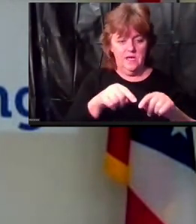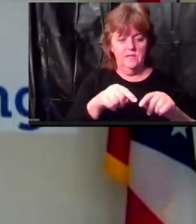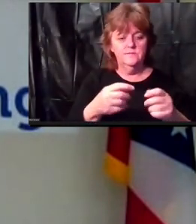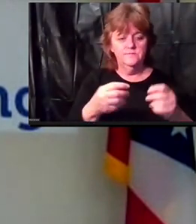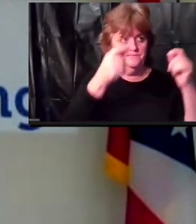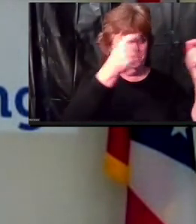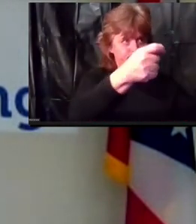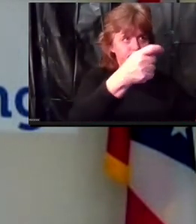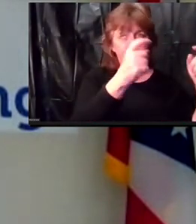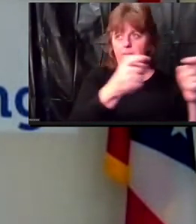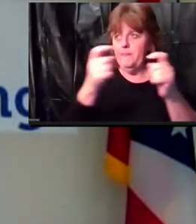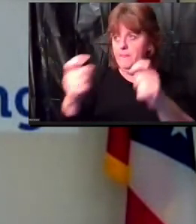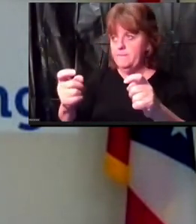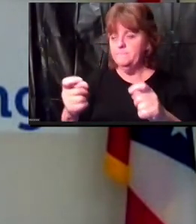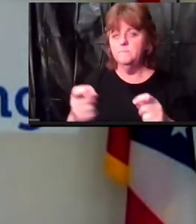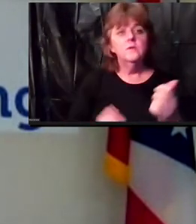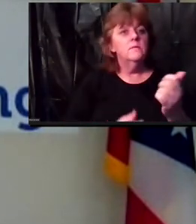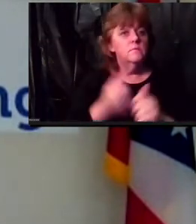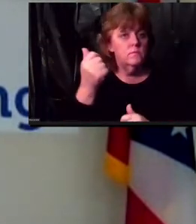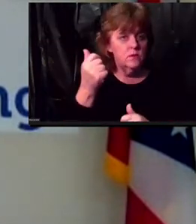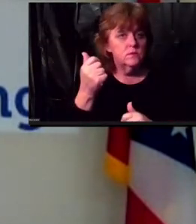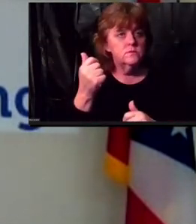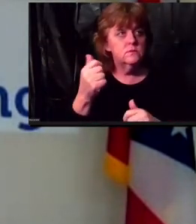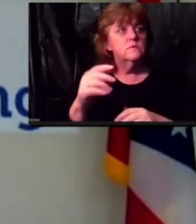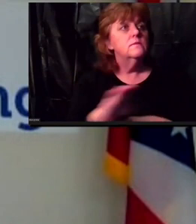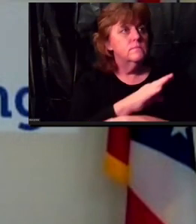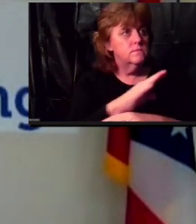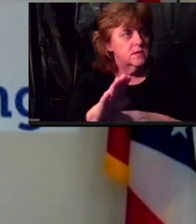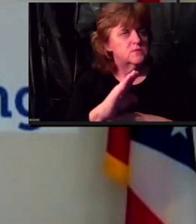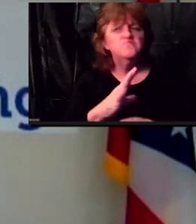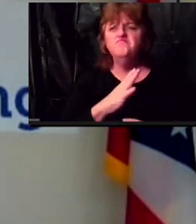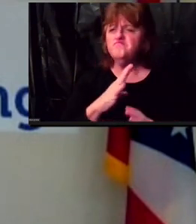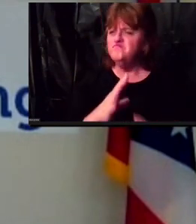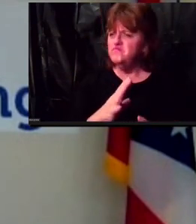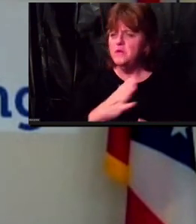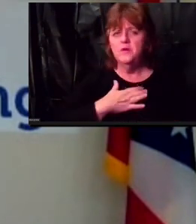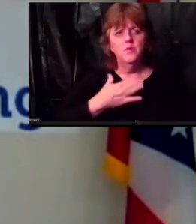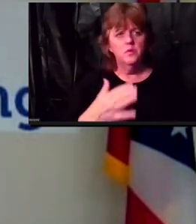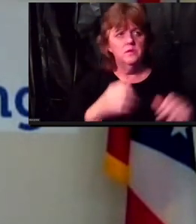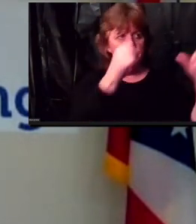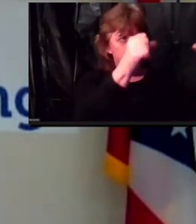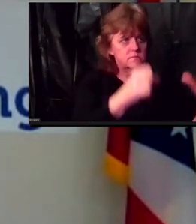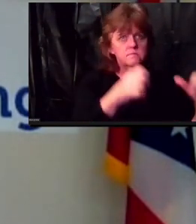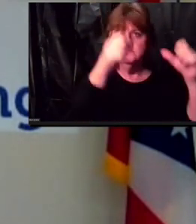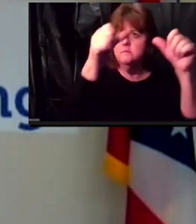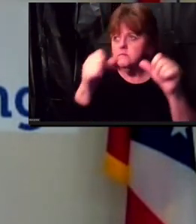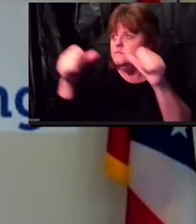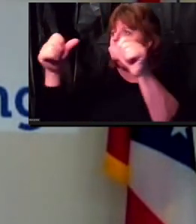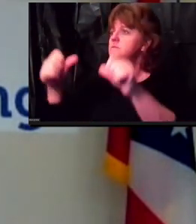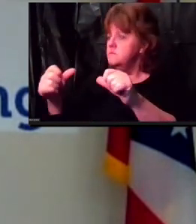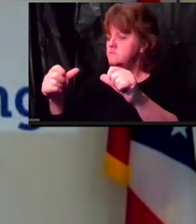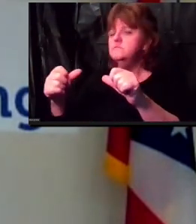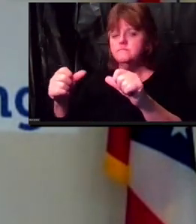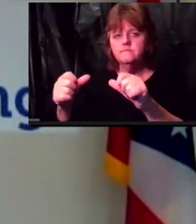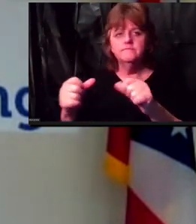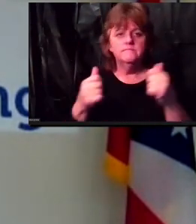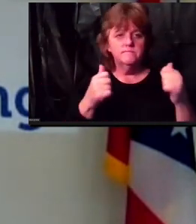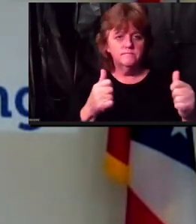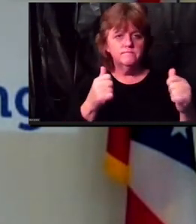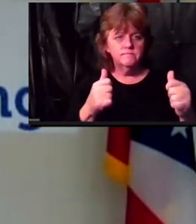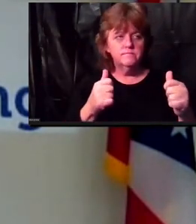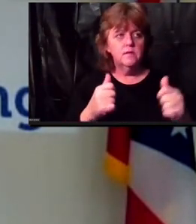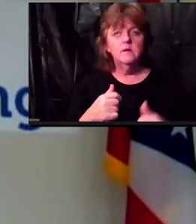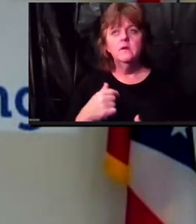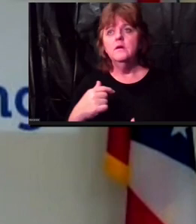most, if not all, at this point, have installed all the signs that we provided. Many of them we did ourselves, or